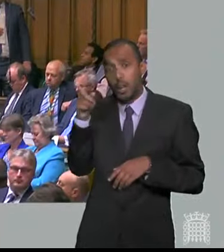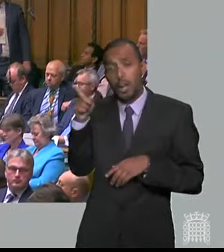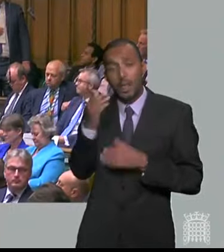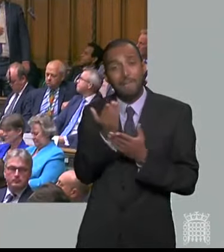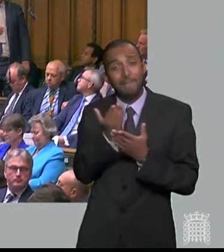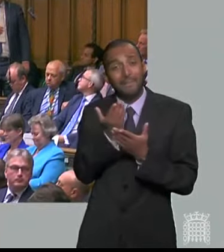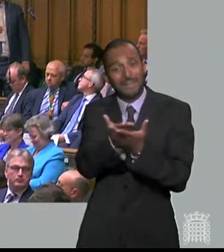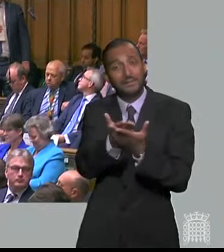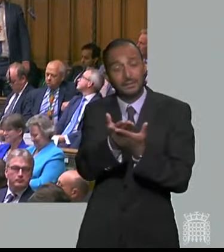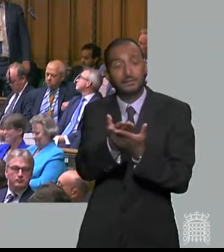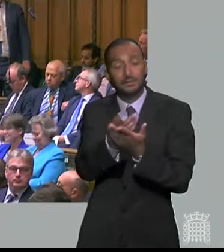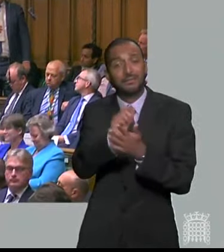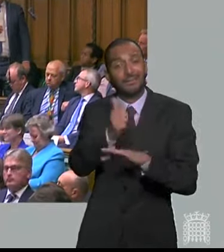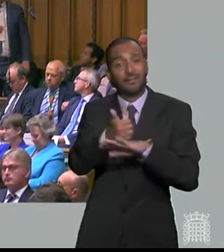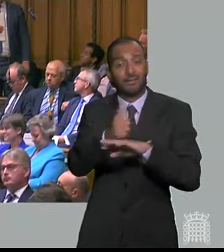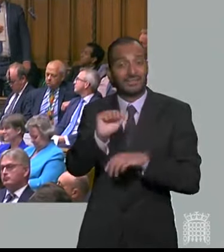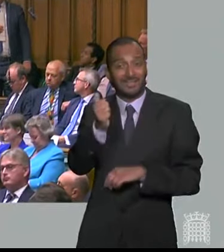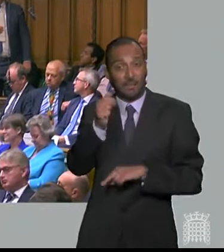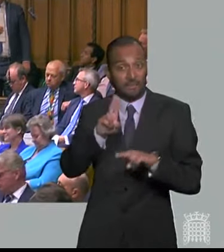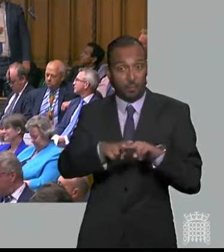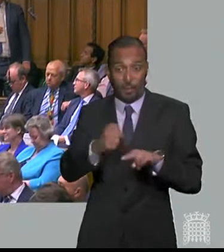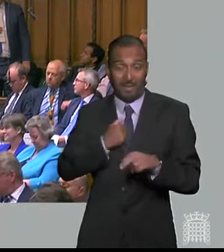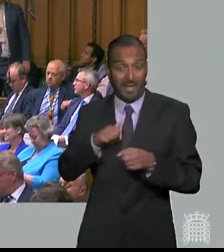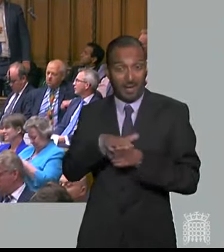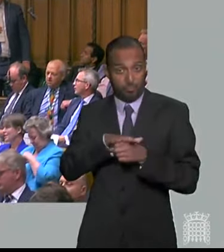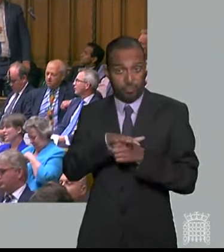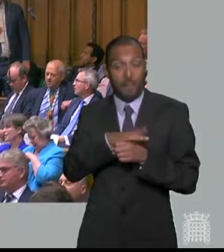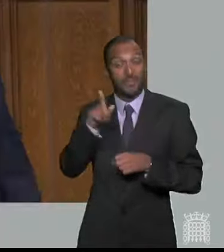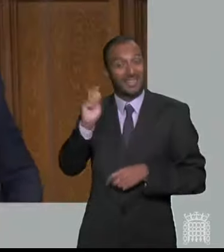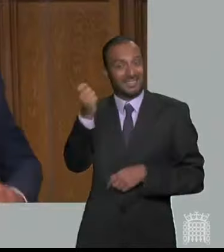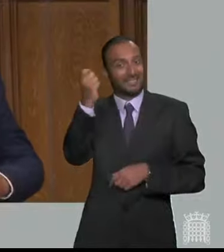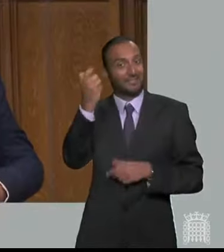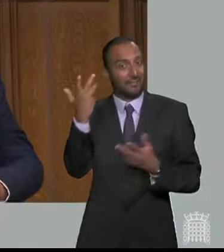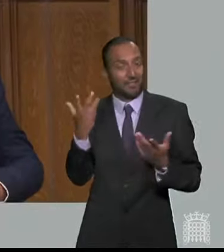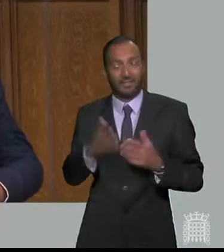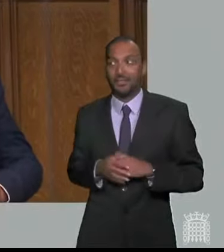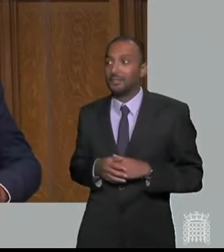form in my constituency has been successful.